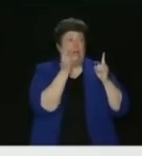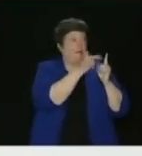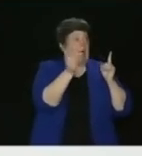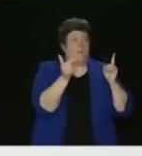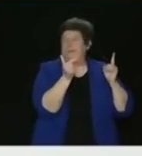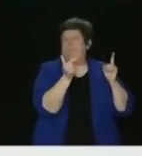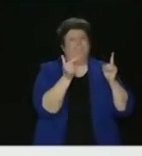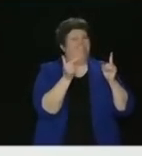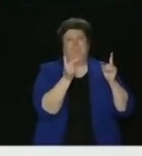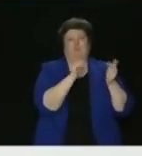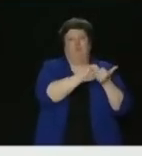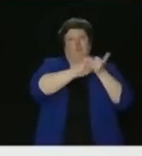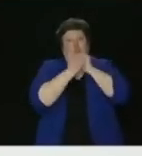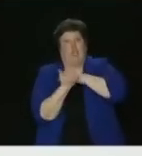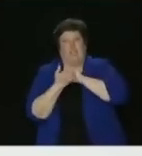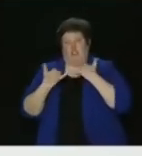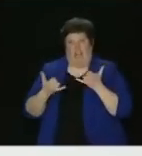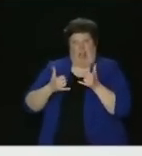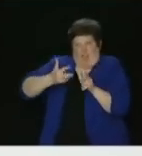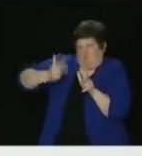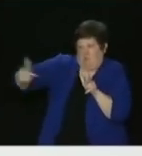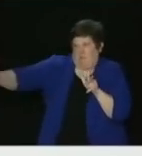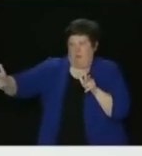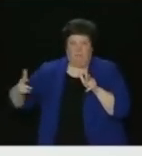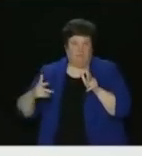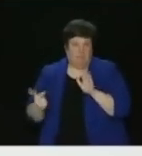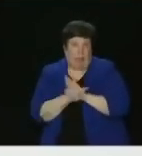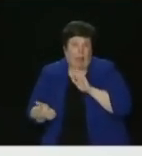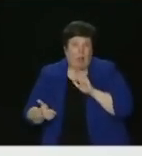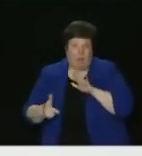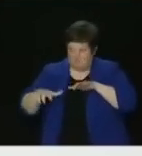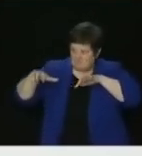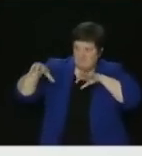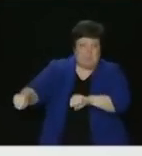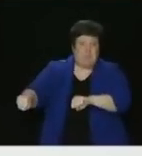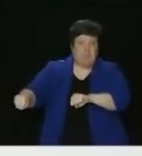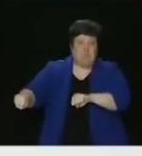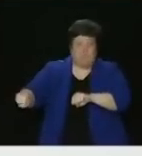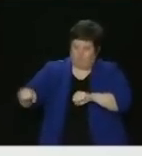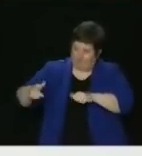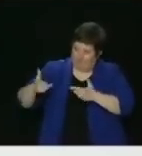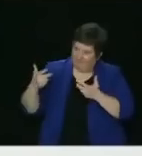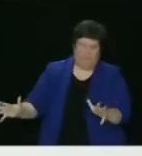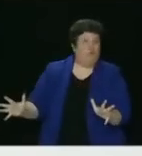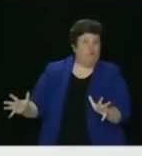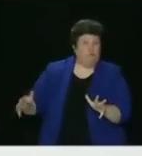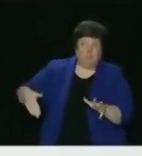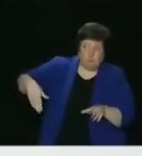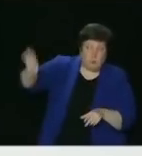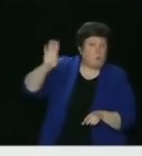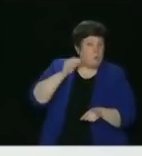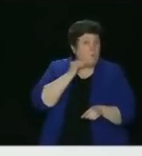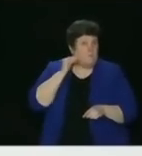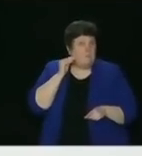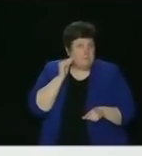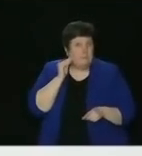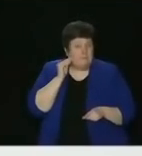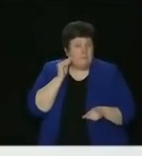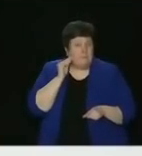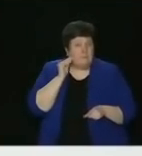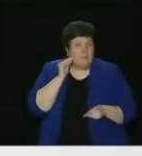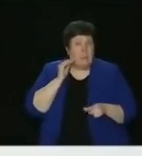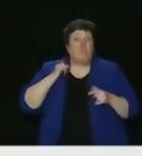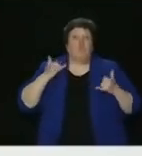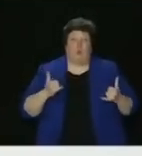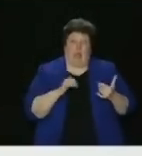It is now an illegal occupation. It is time for people to go home. The measures that we've put forward today will